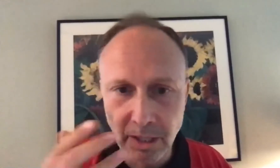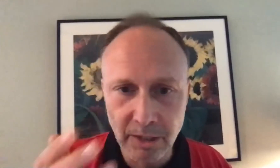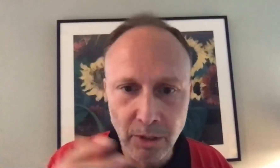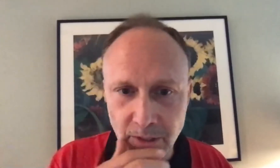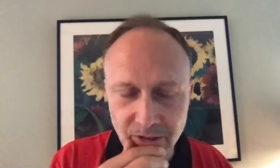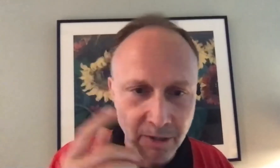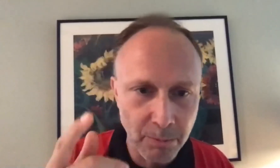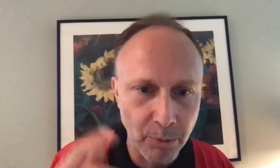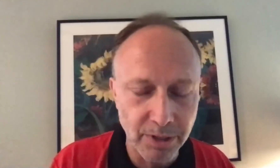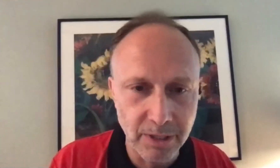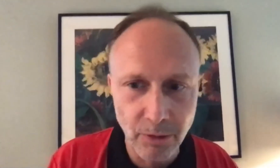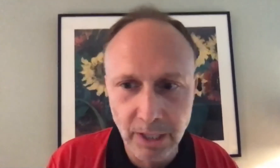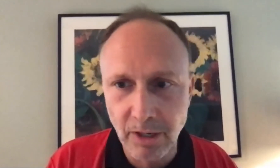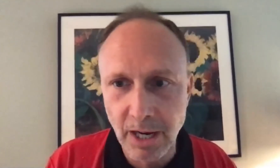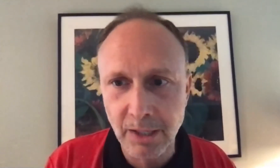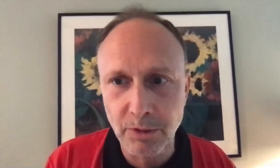a